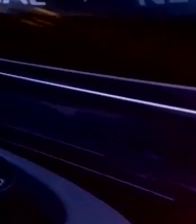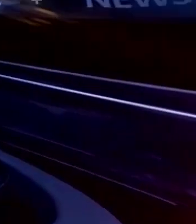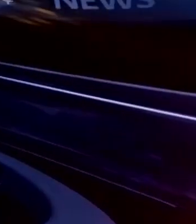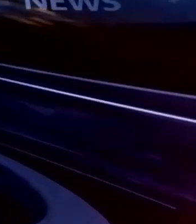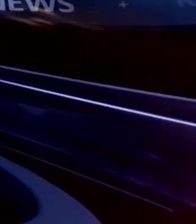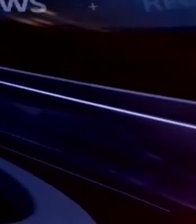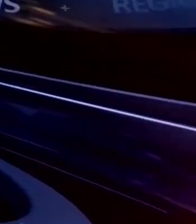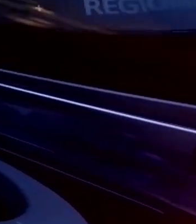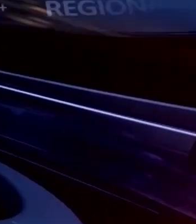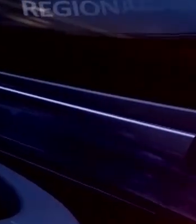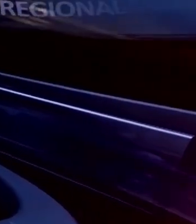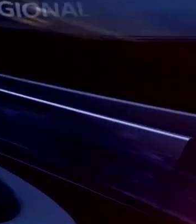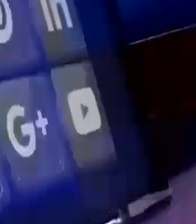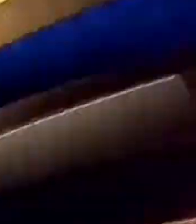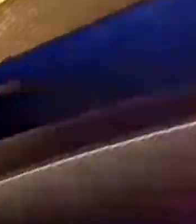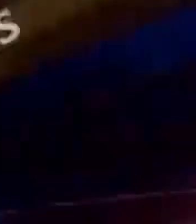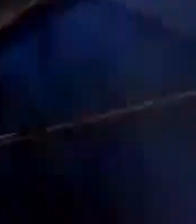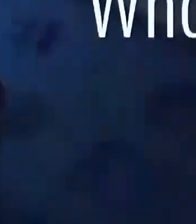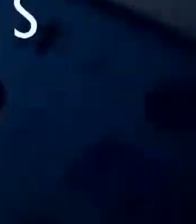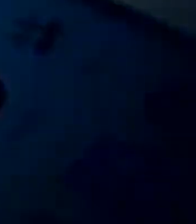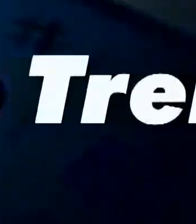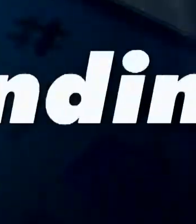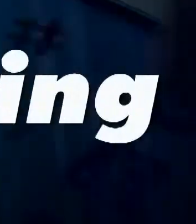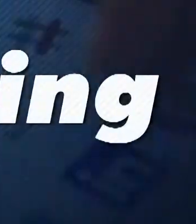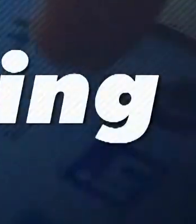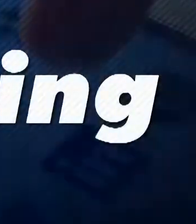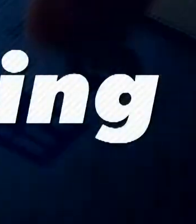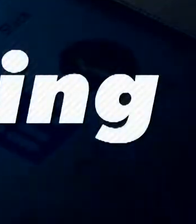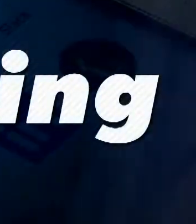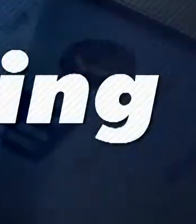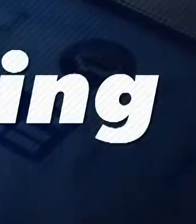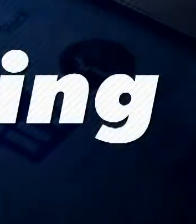We treat you like family.